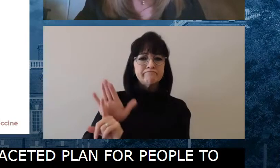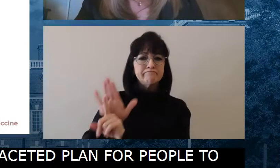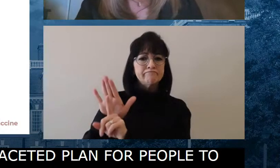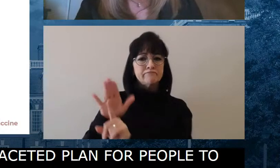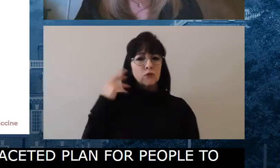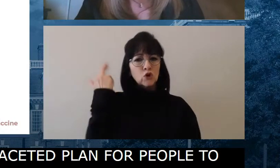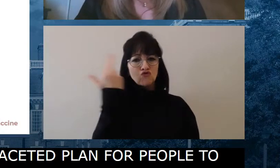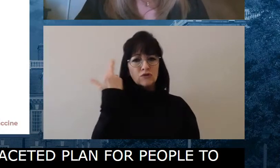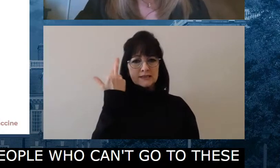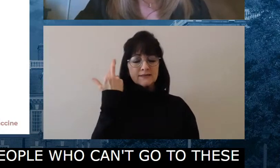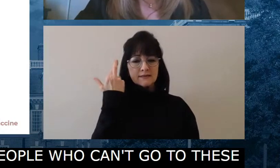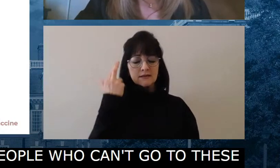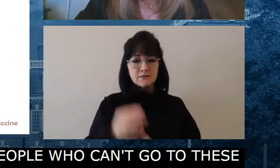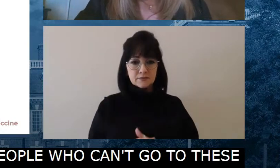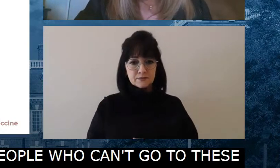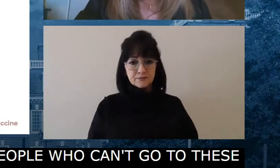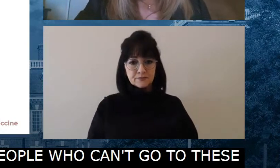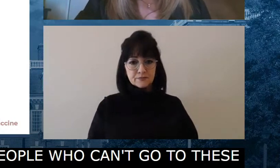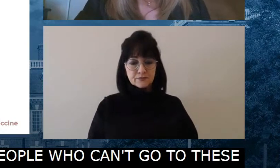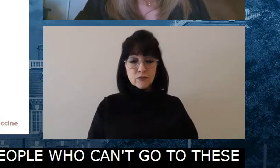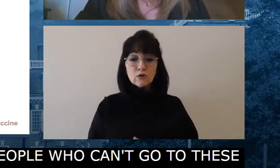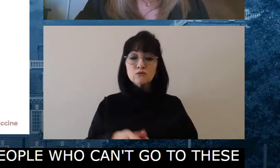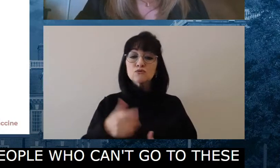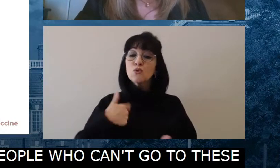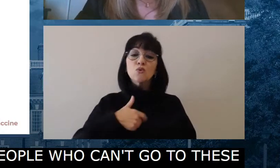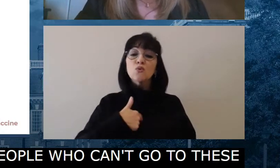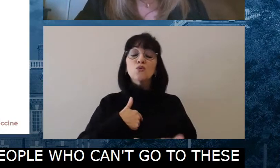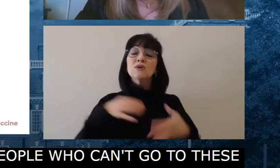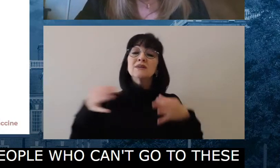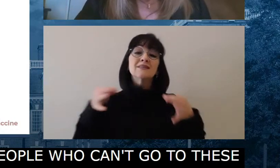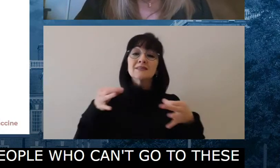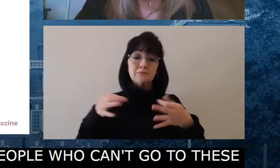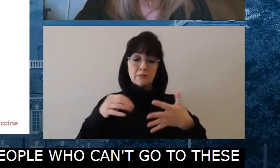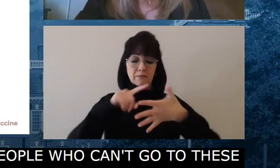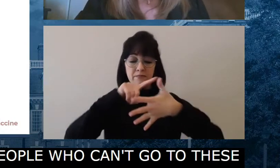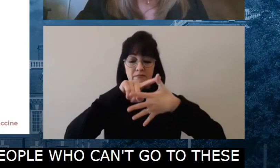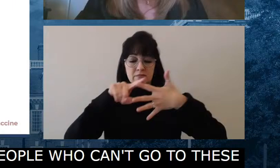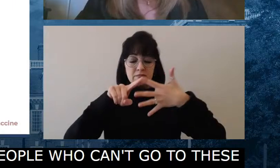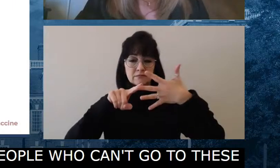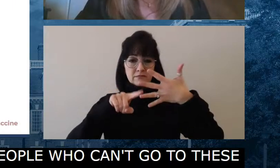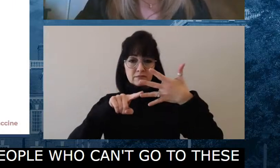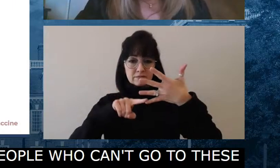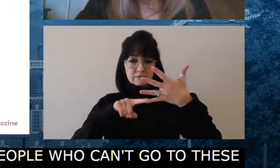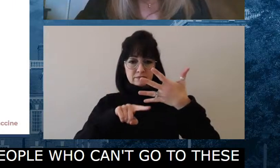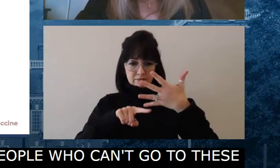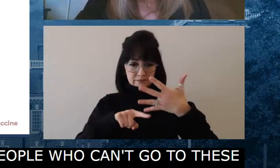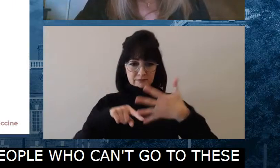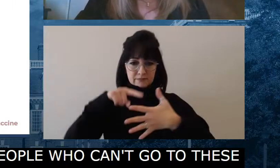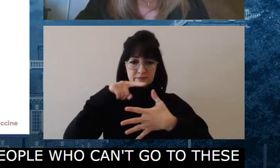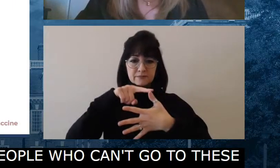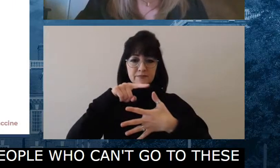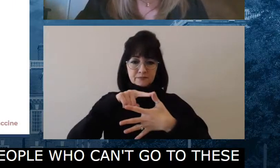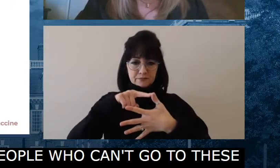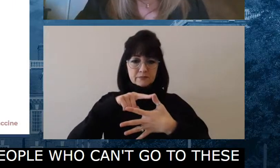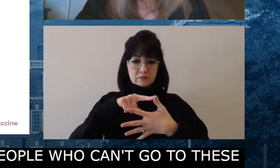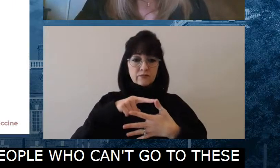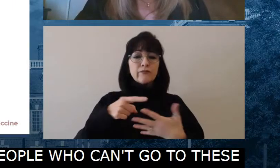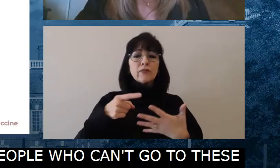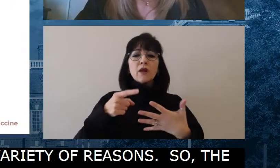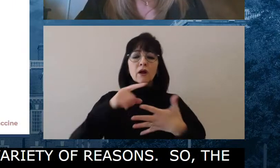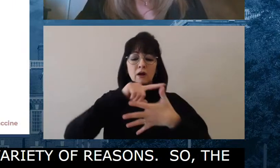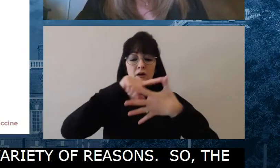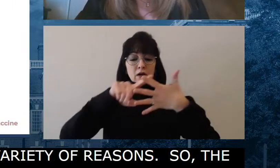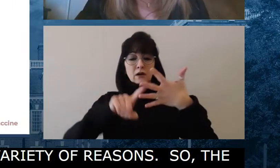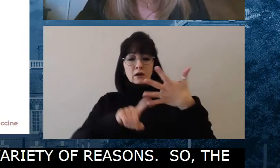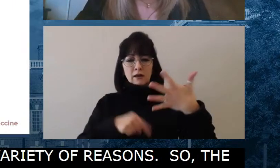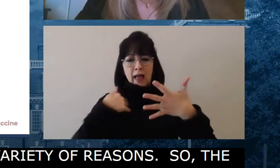5 pathways that we want to highlight to the vaccine include federally qualified health centers.